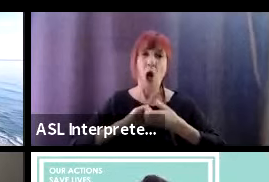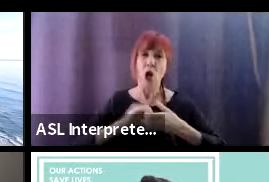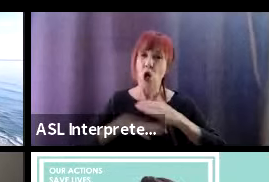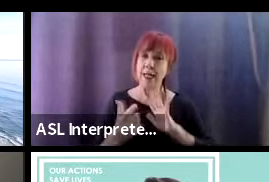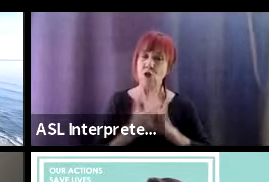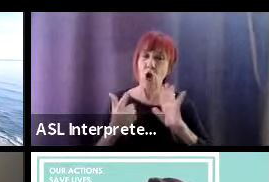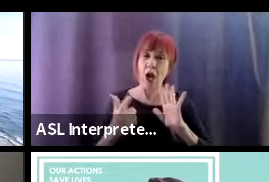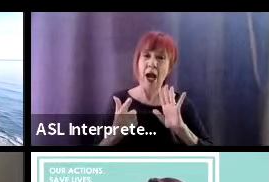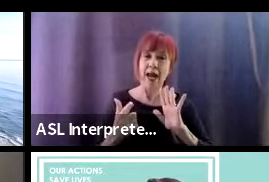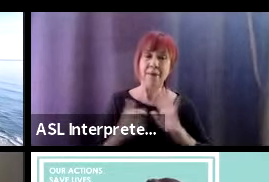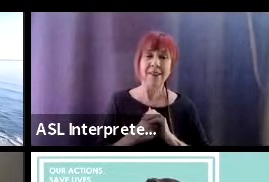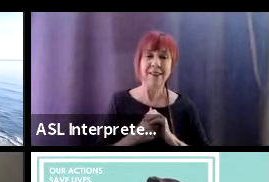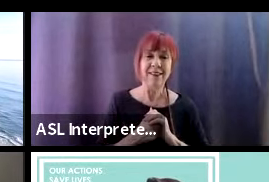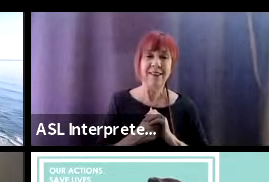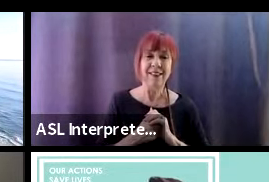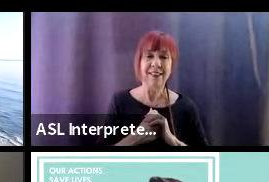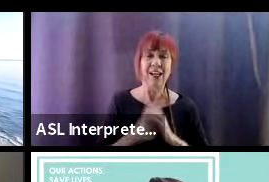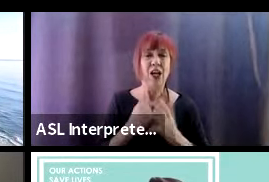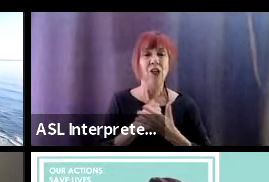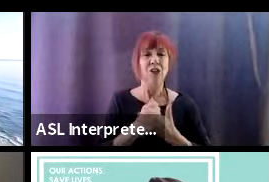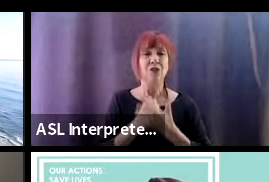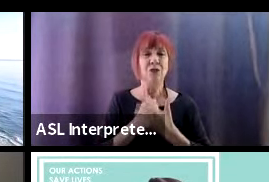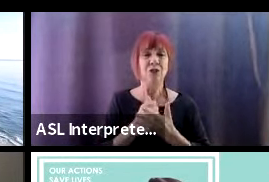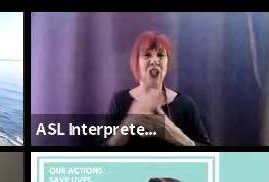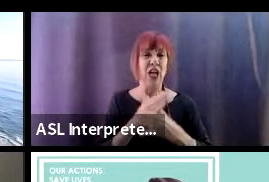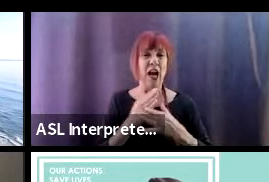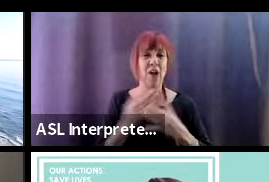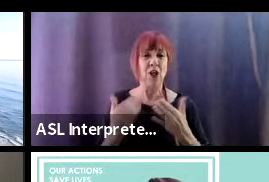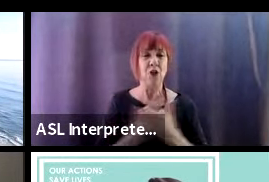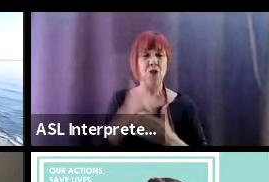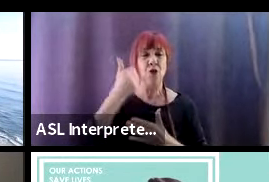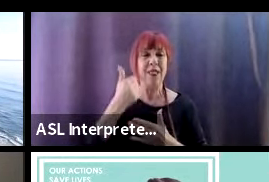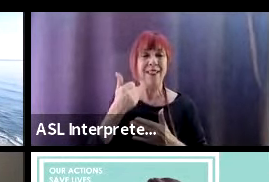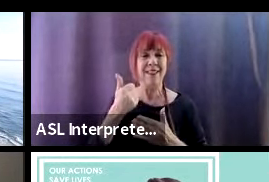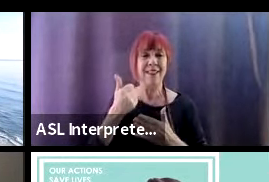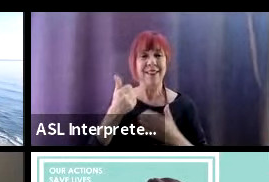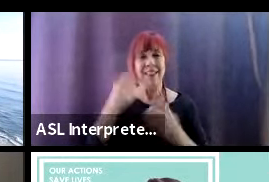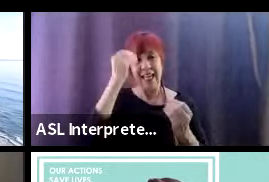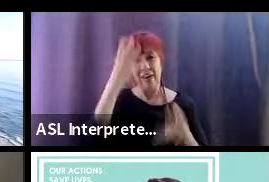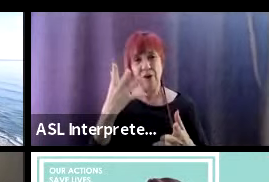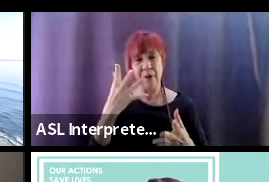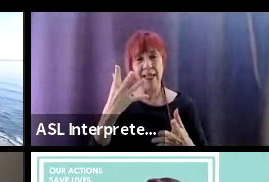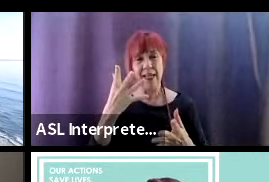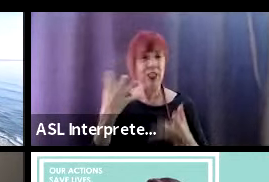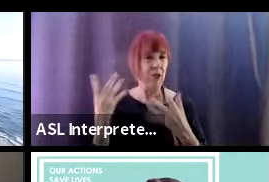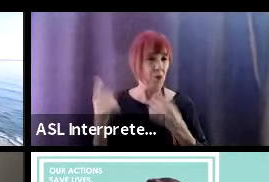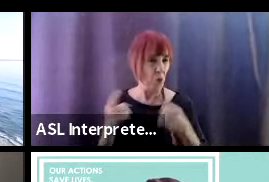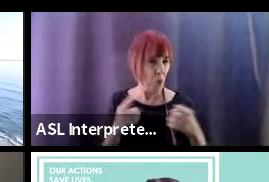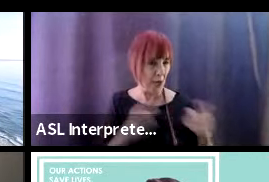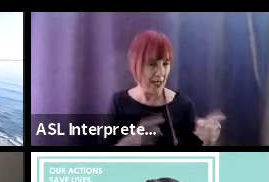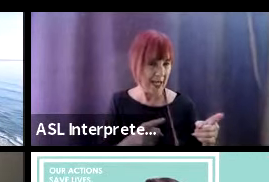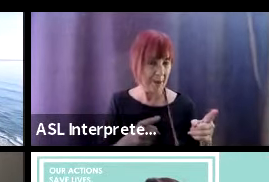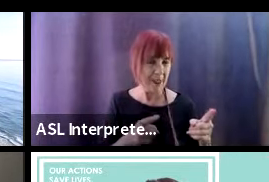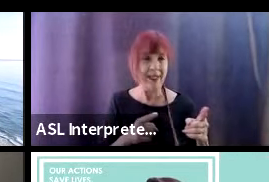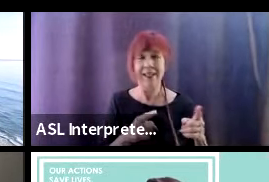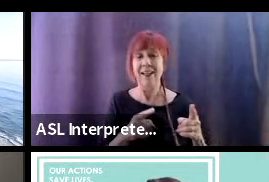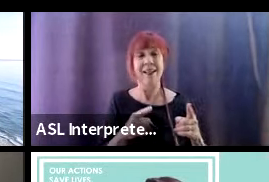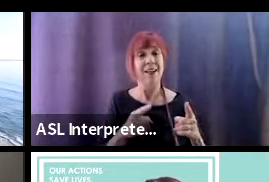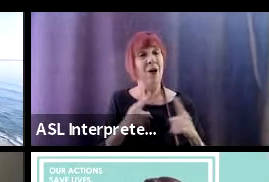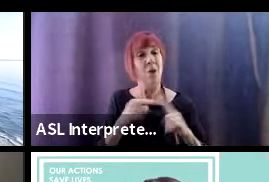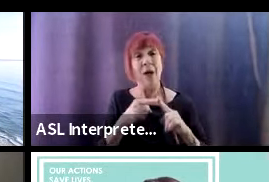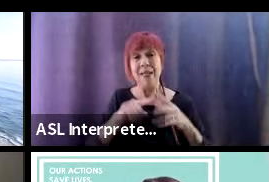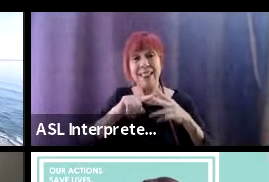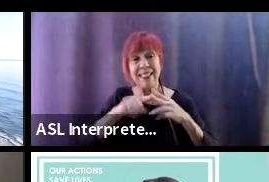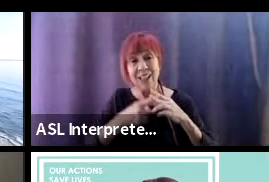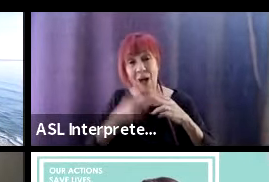to share our latest exciting update on where we stand as we begin to see that light at the end of the tunnel